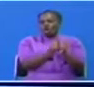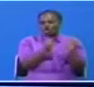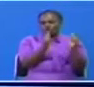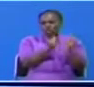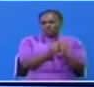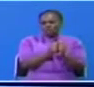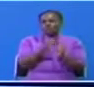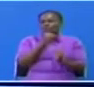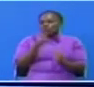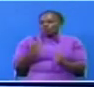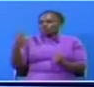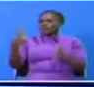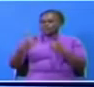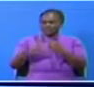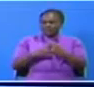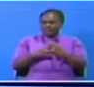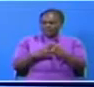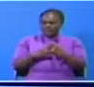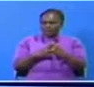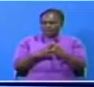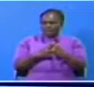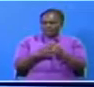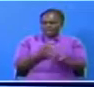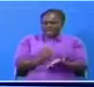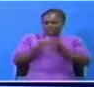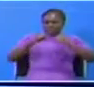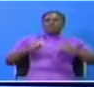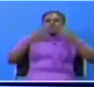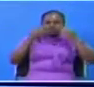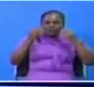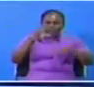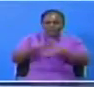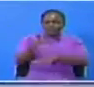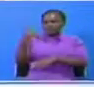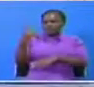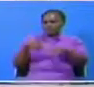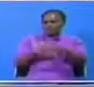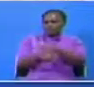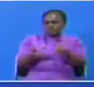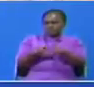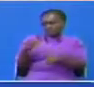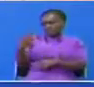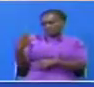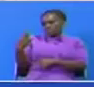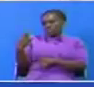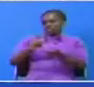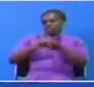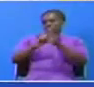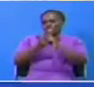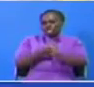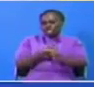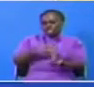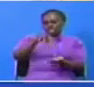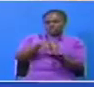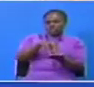The 29-year-old fullback had a stunning month for struggling Sofapaka with one goal and three assists in three games to revive Batoto